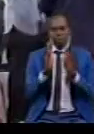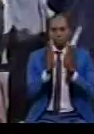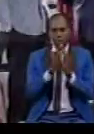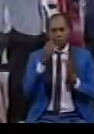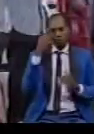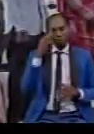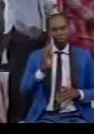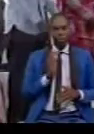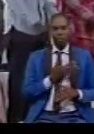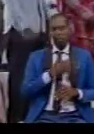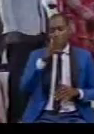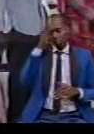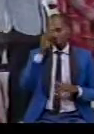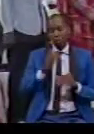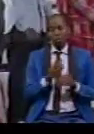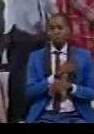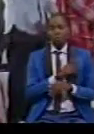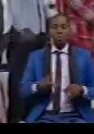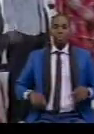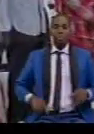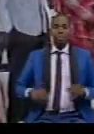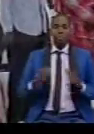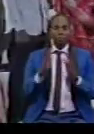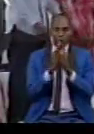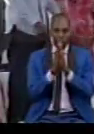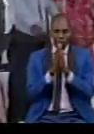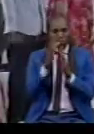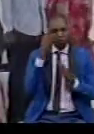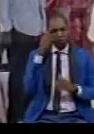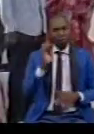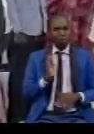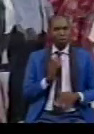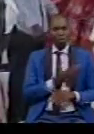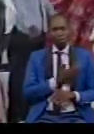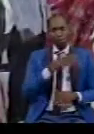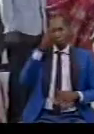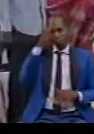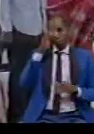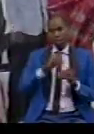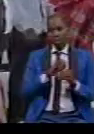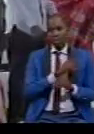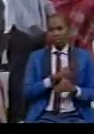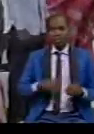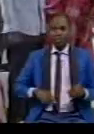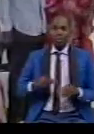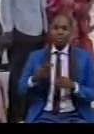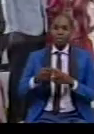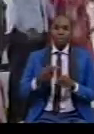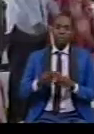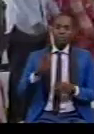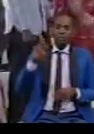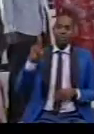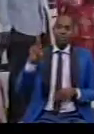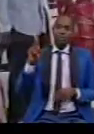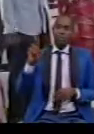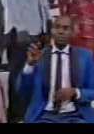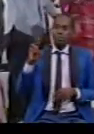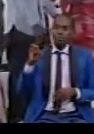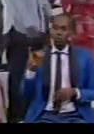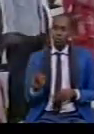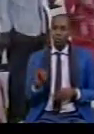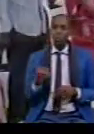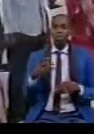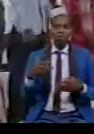read it. Behold, I give unto you power to tread on serpents and scorpions, and over all